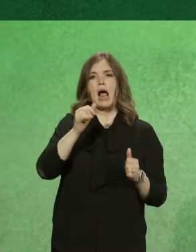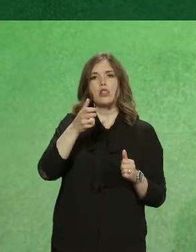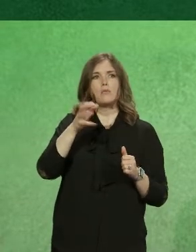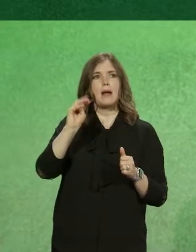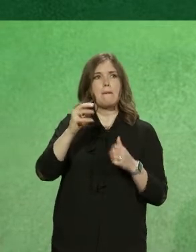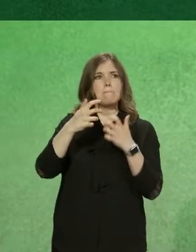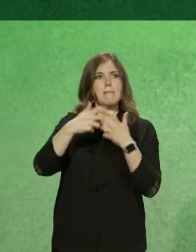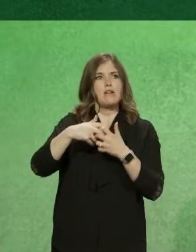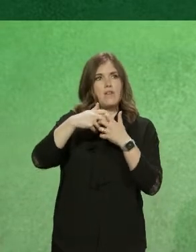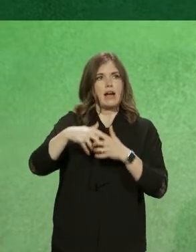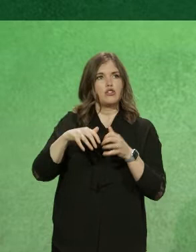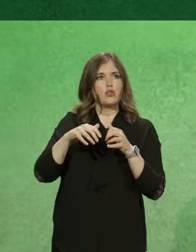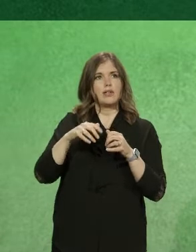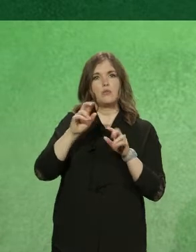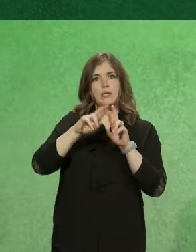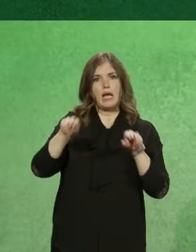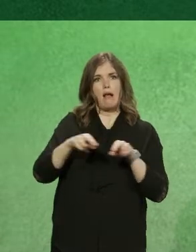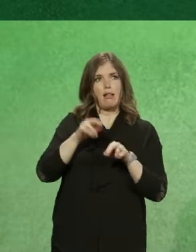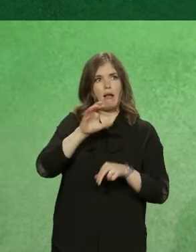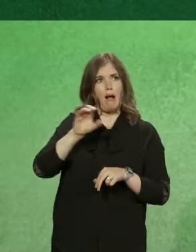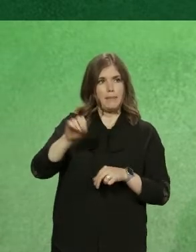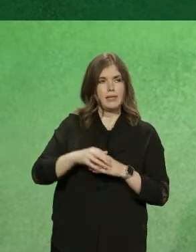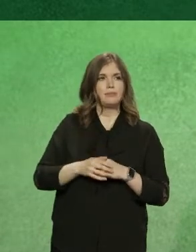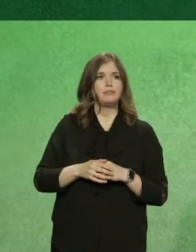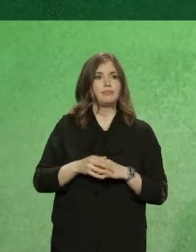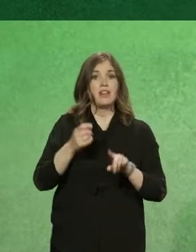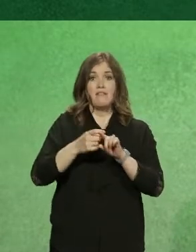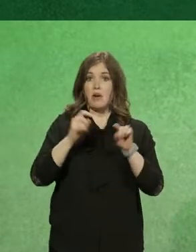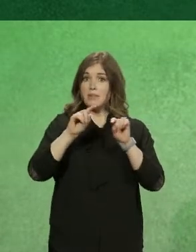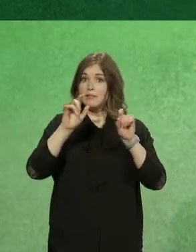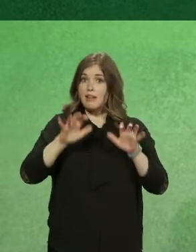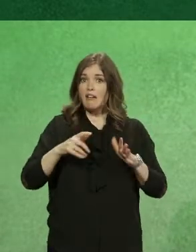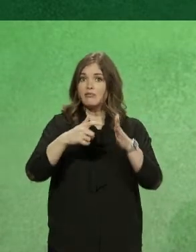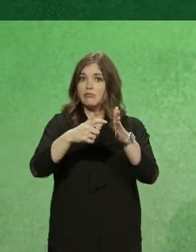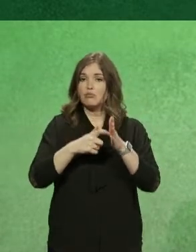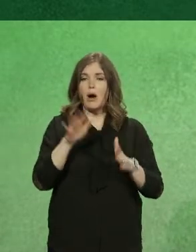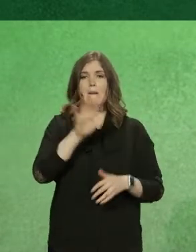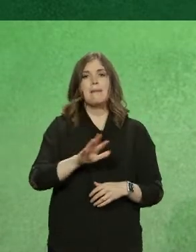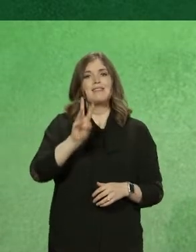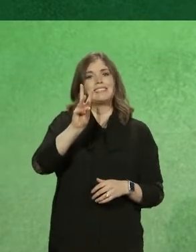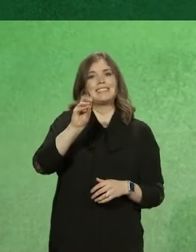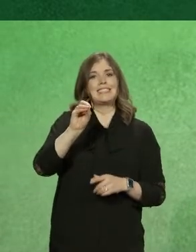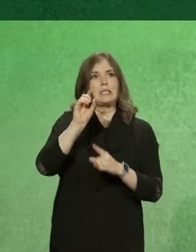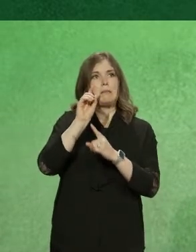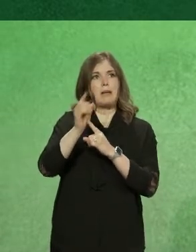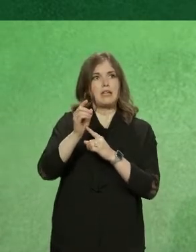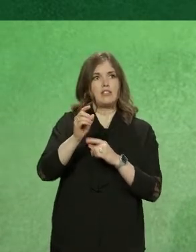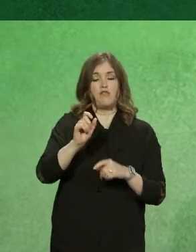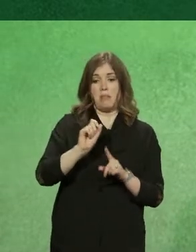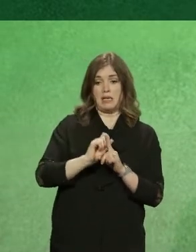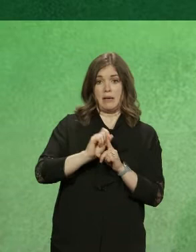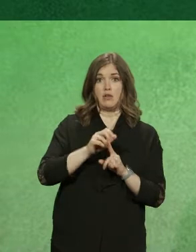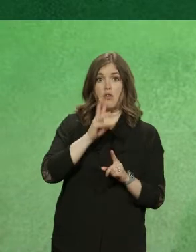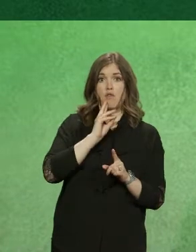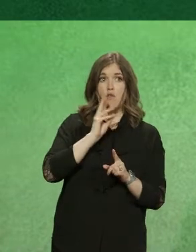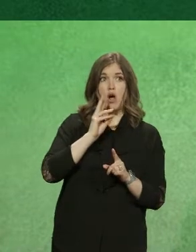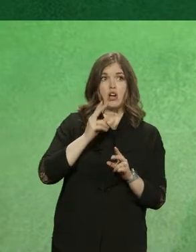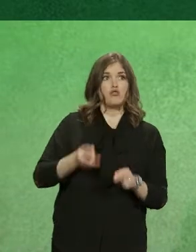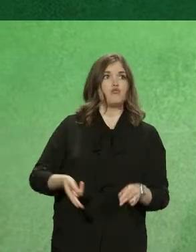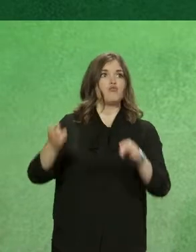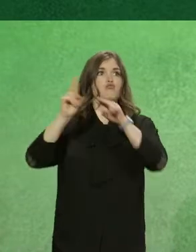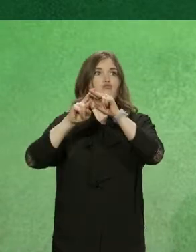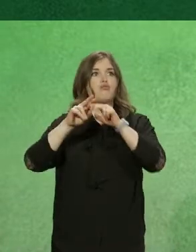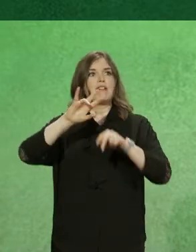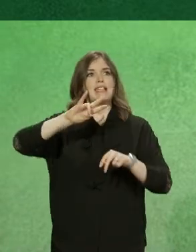company. From this test, it took us 60 minutes to raise the temperature of water to 79 degrees